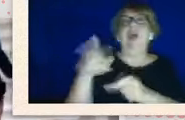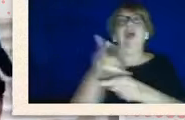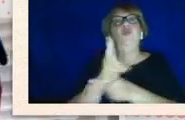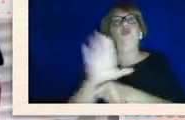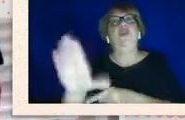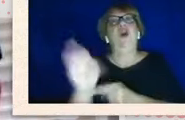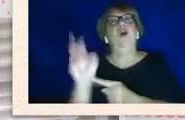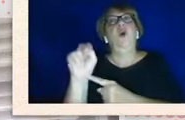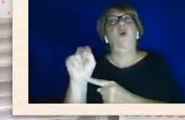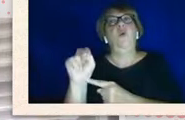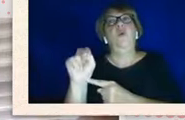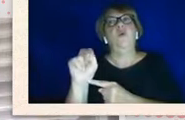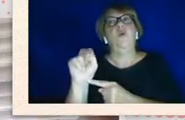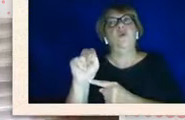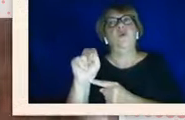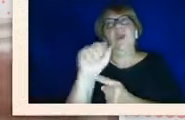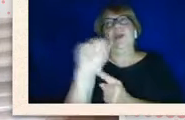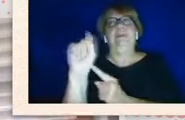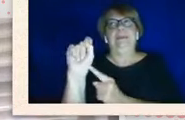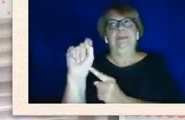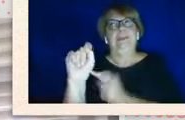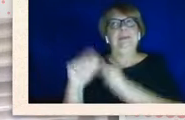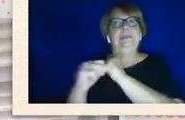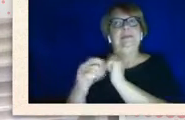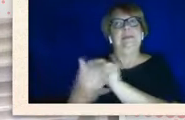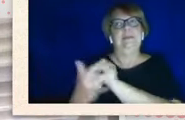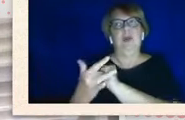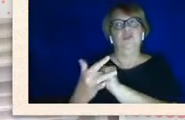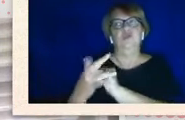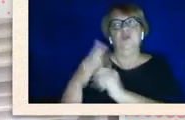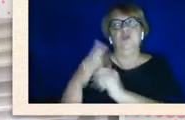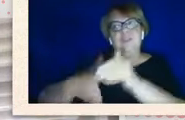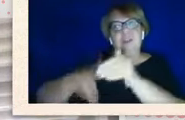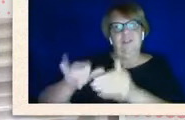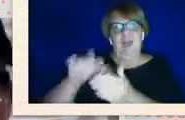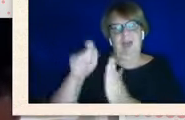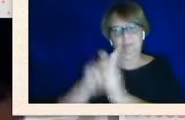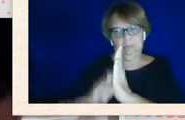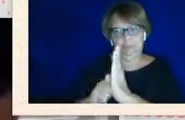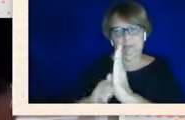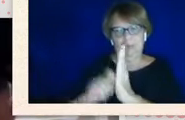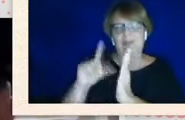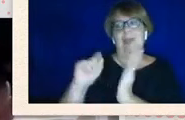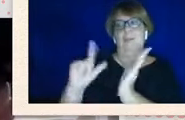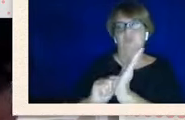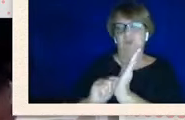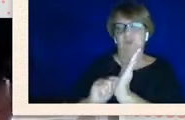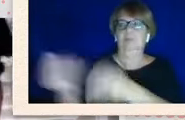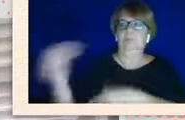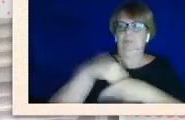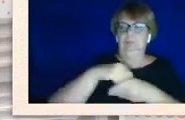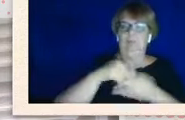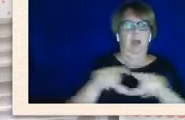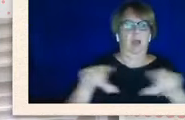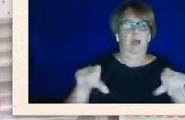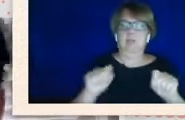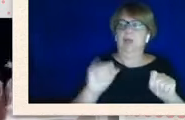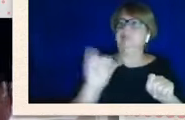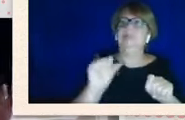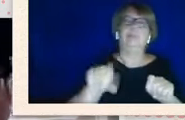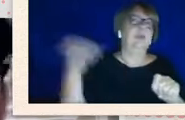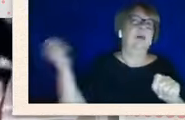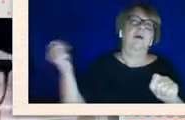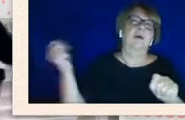to complete that ballot. And then from there, it's printed out and then put in an envelope, the same as any other vote by mail ballot.